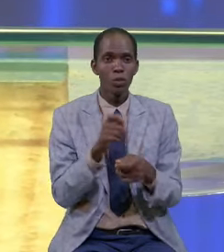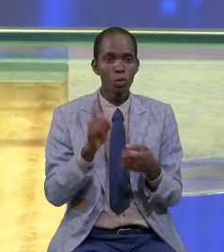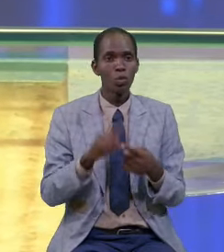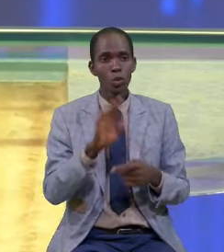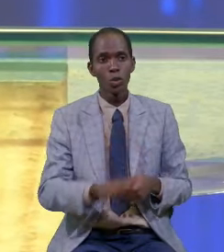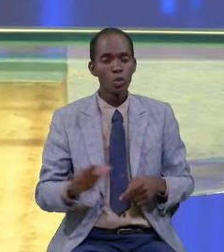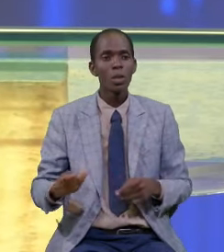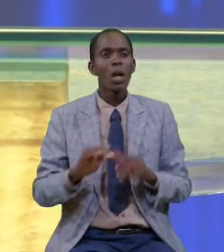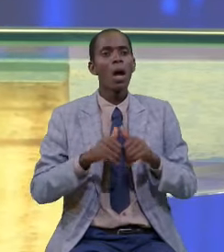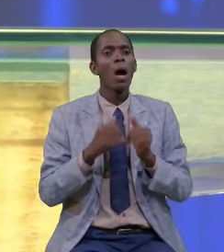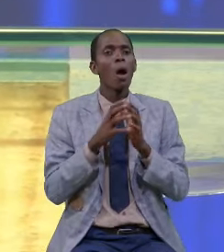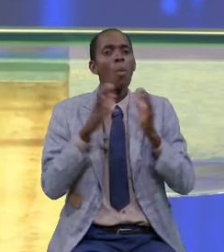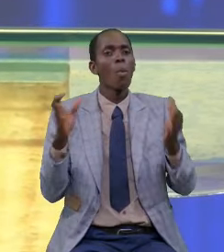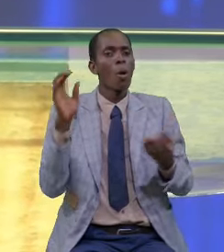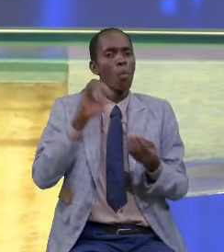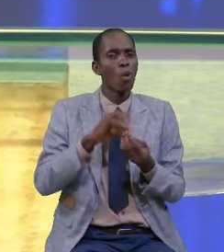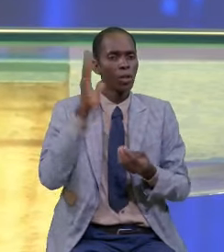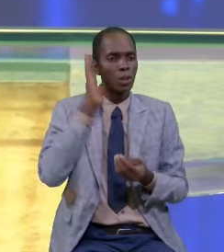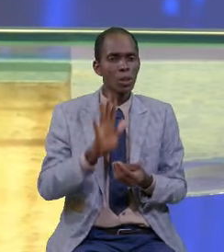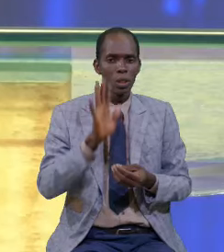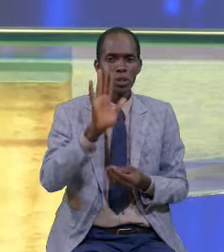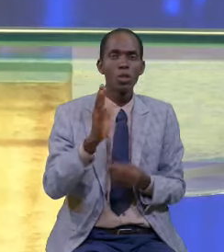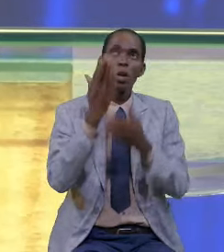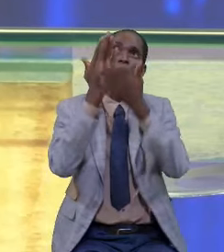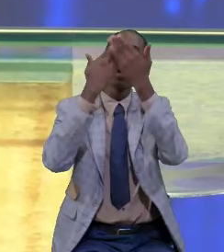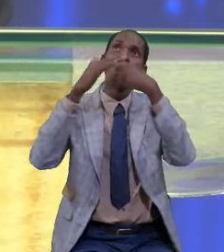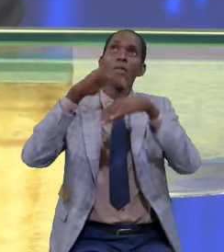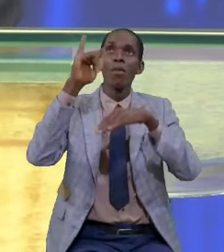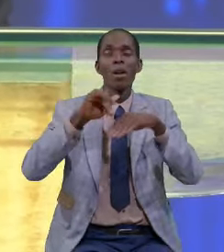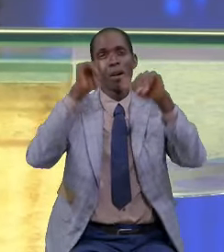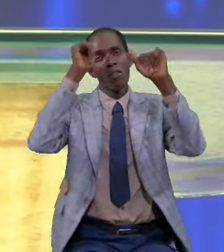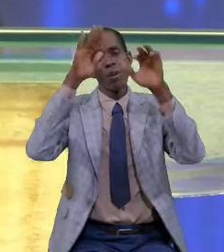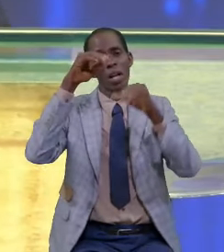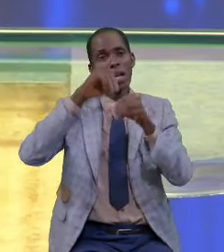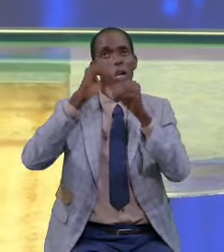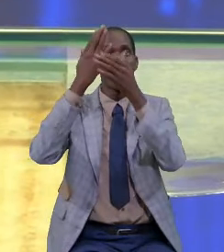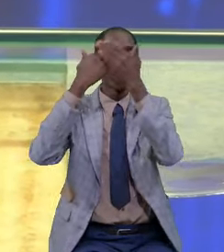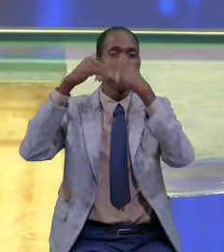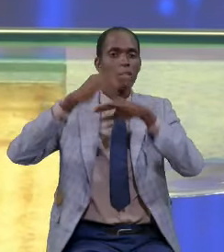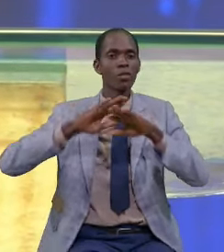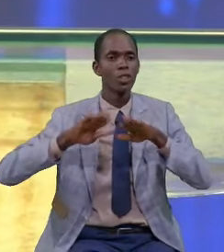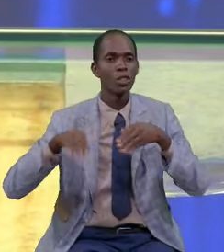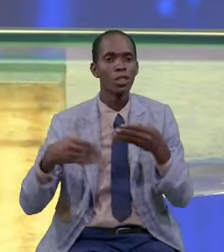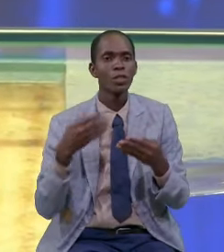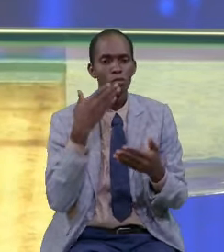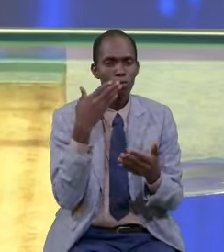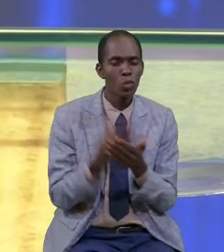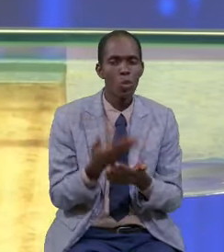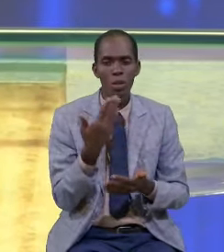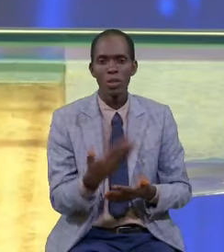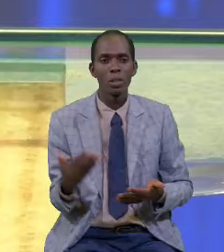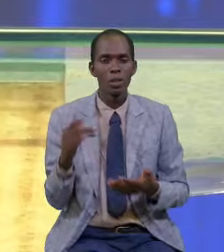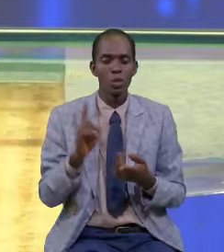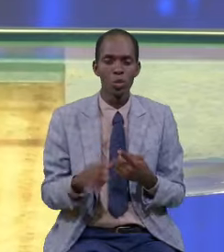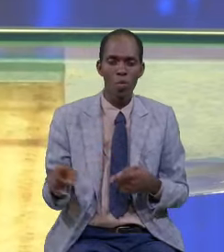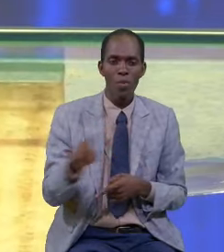more shall your heavenly Father, your Father which is in heaven, give good things to them that